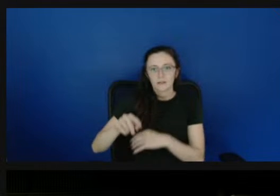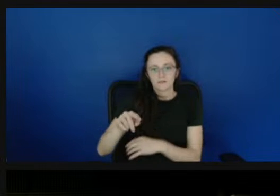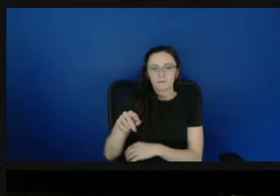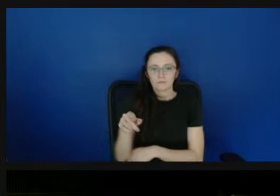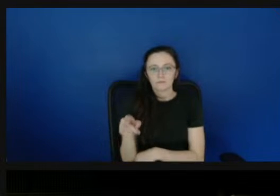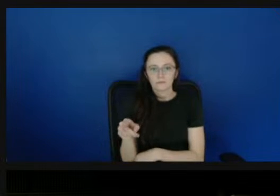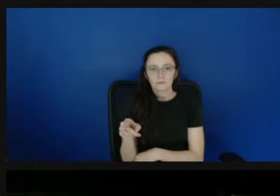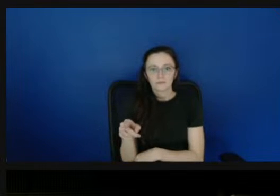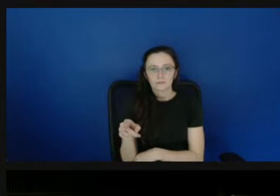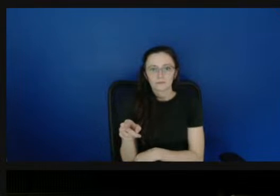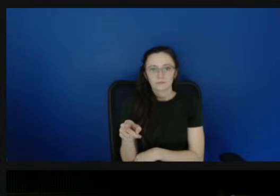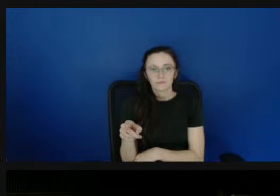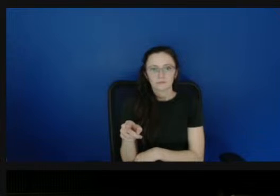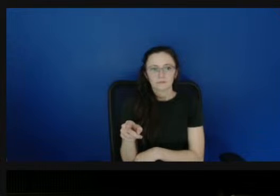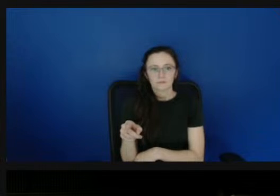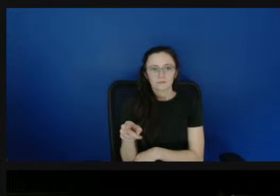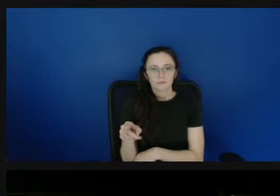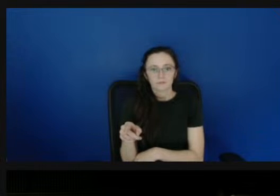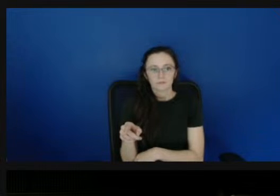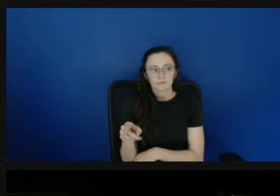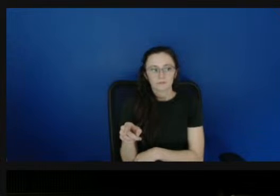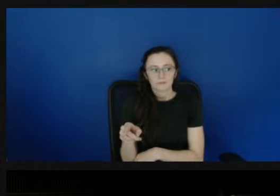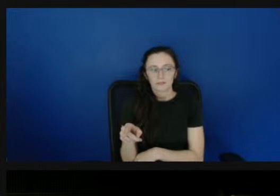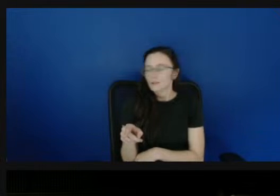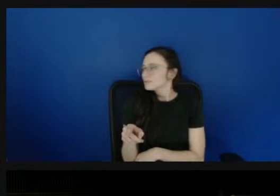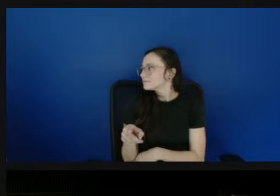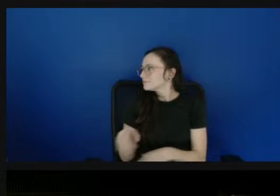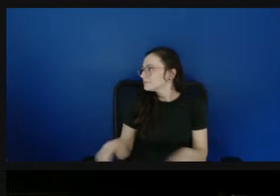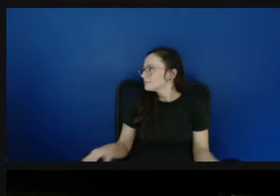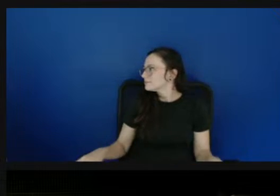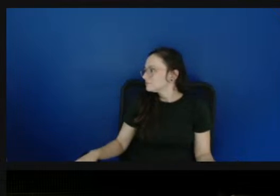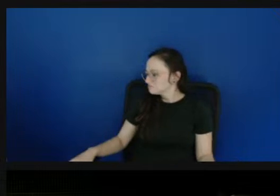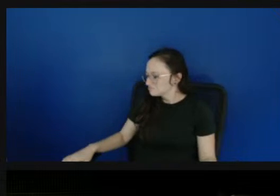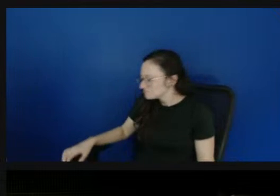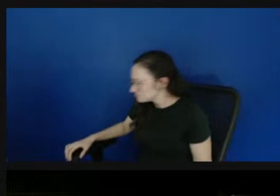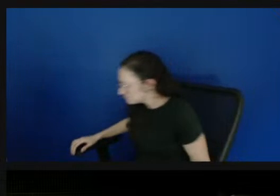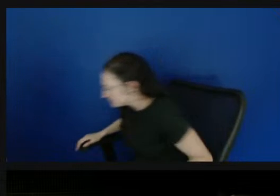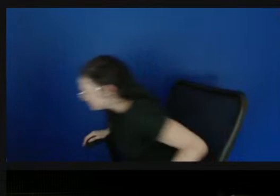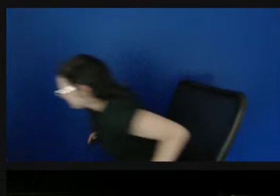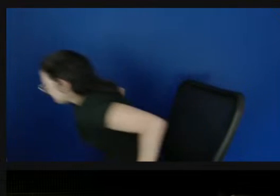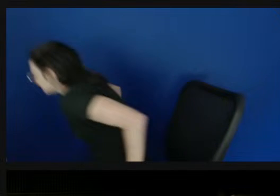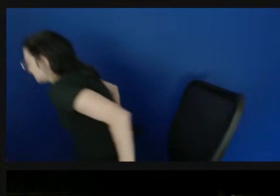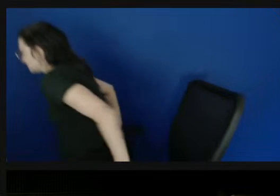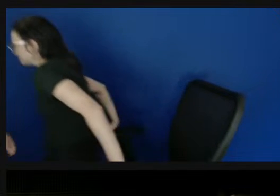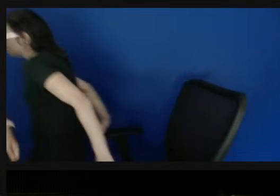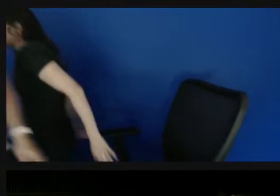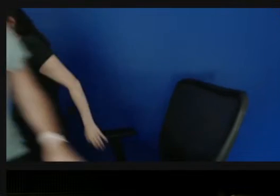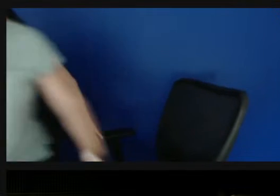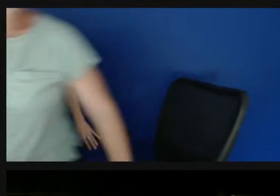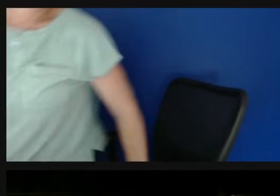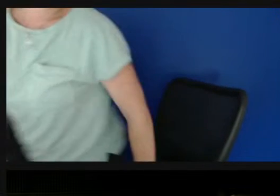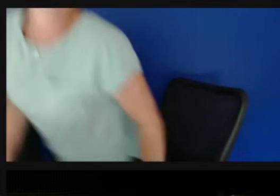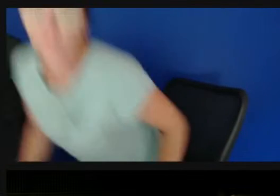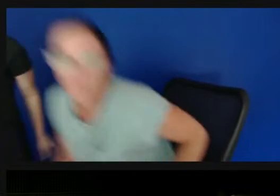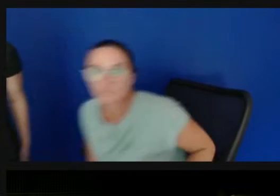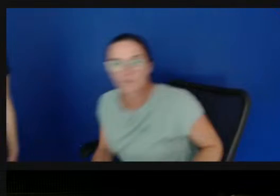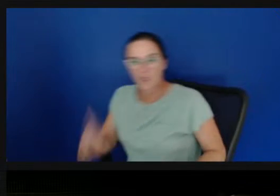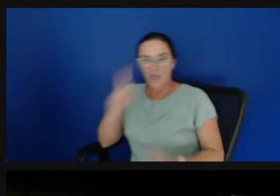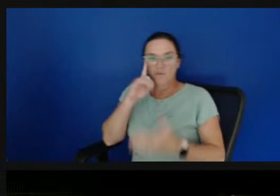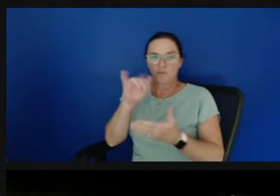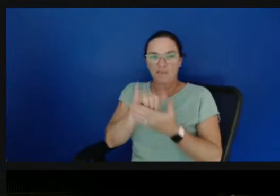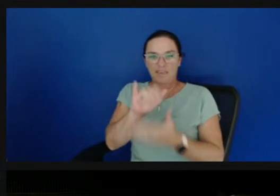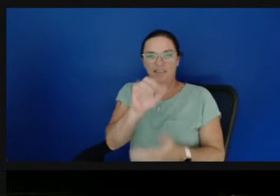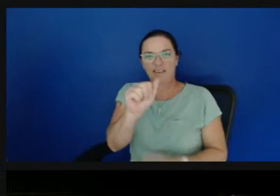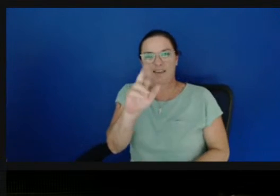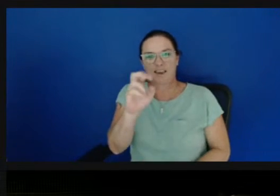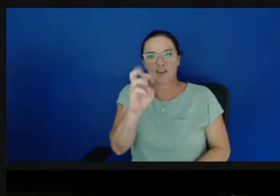or where he I'm not sure what that little arrow is. The big hole where the boulder landed right here. So the boulder landed